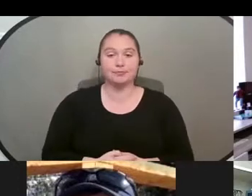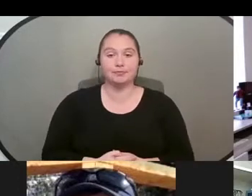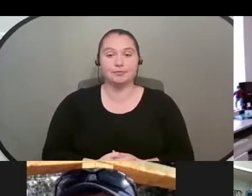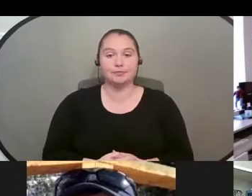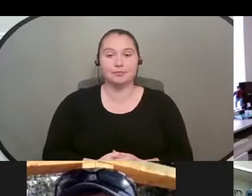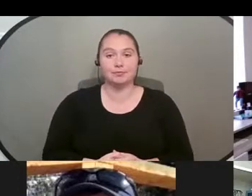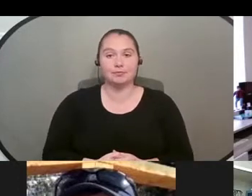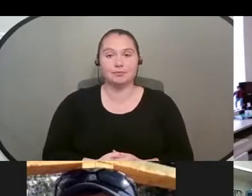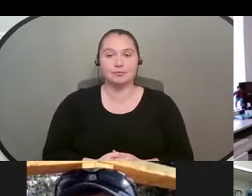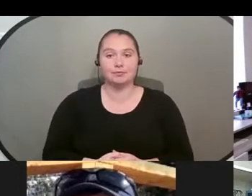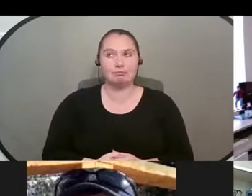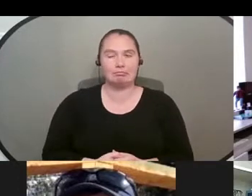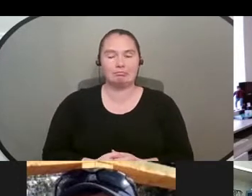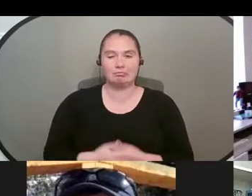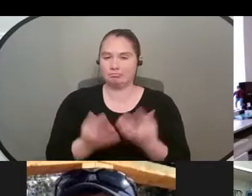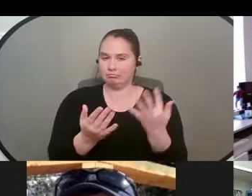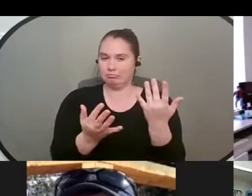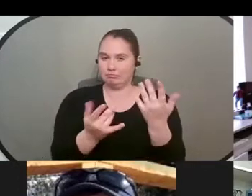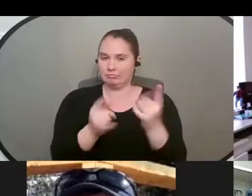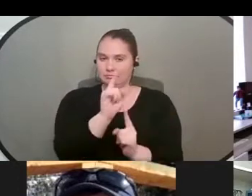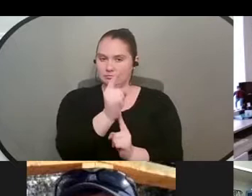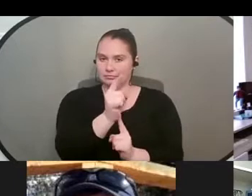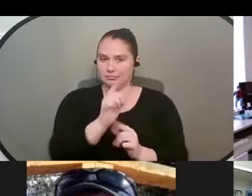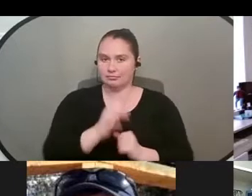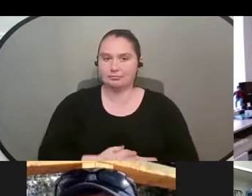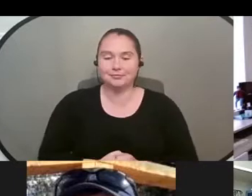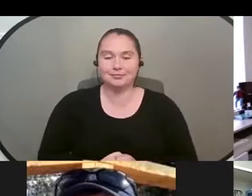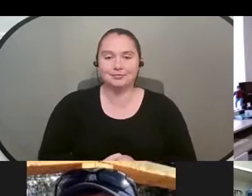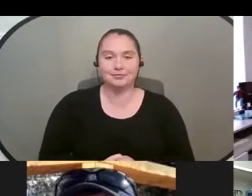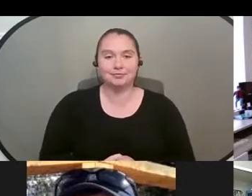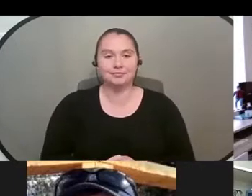So give me 1 second.